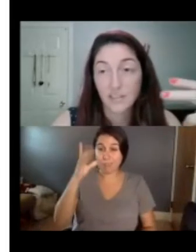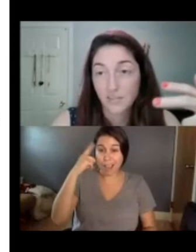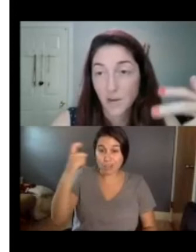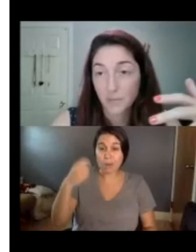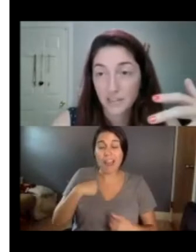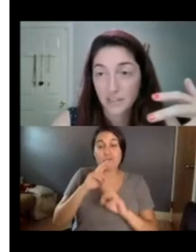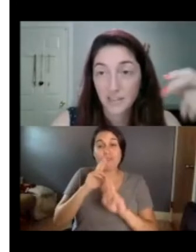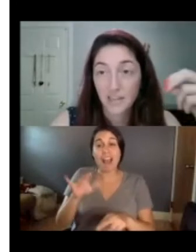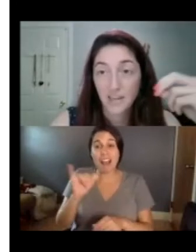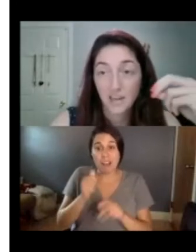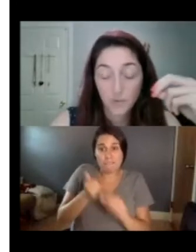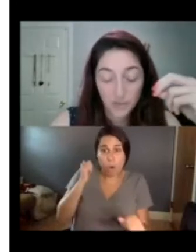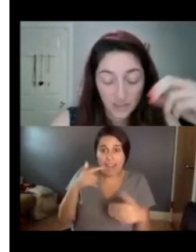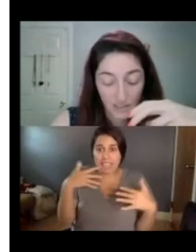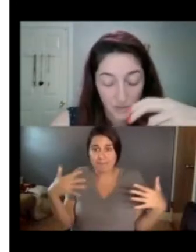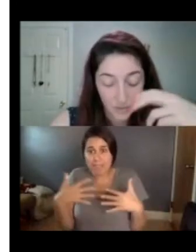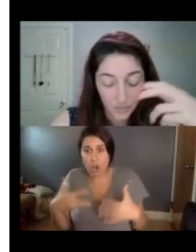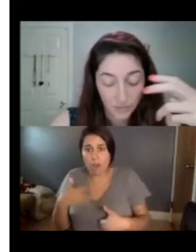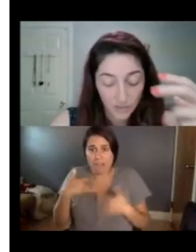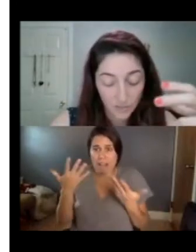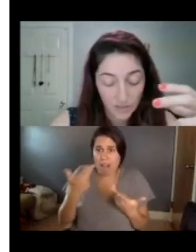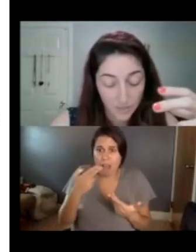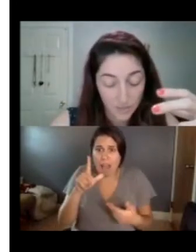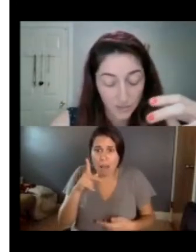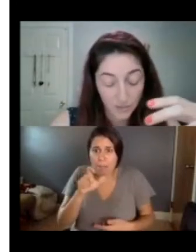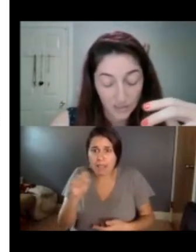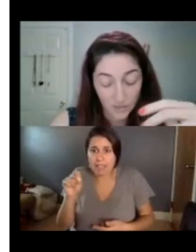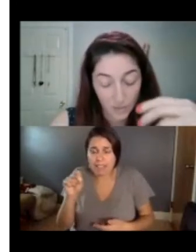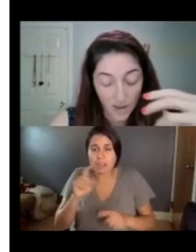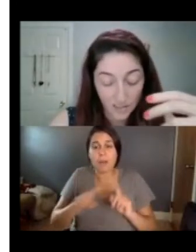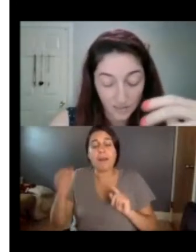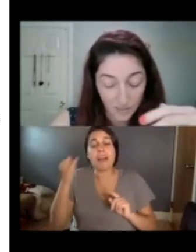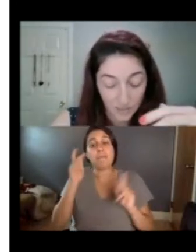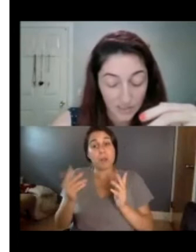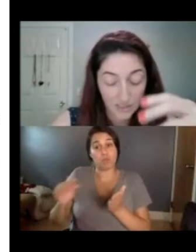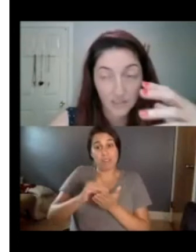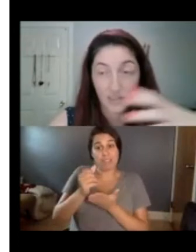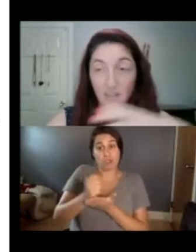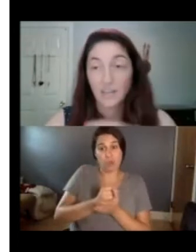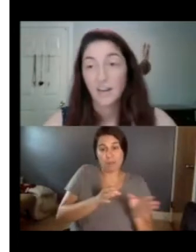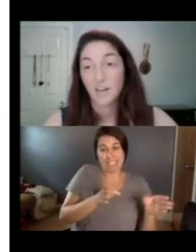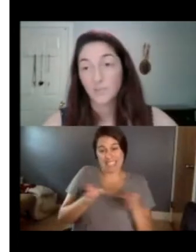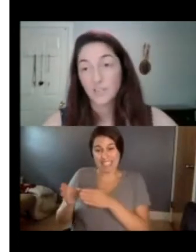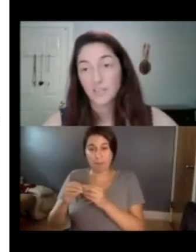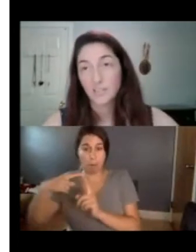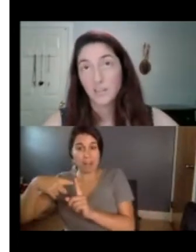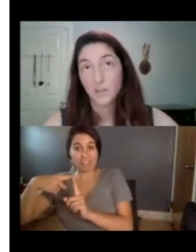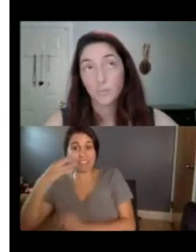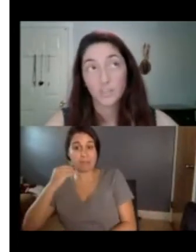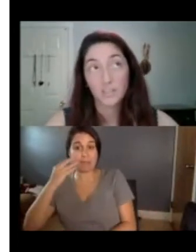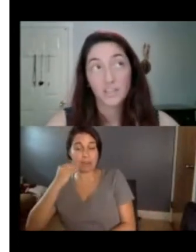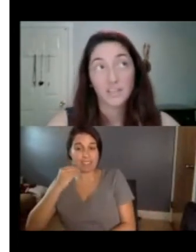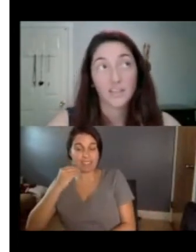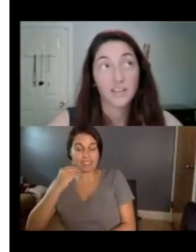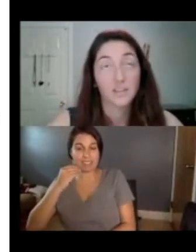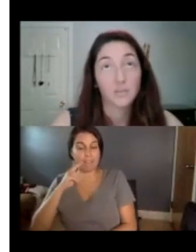and feelings of helplessness. And what we're seeing is when people rescript them towards more positive experiences, first,